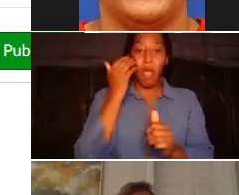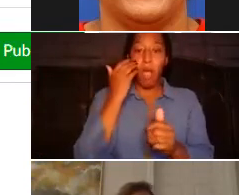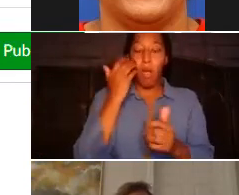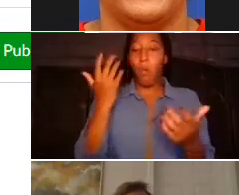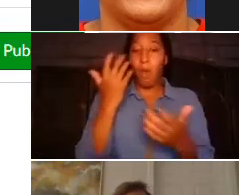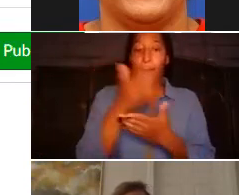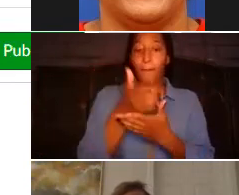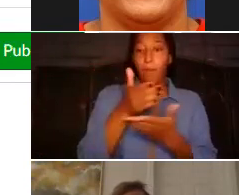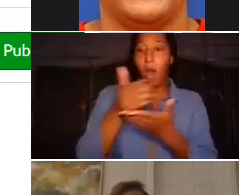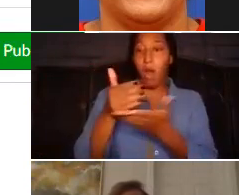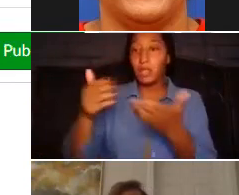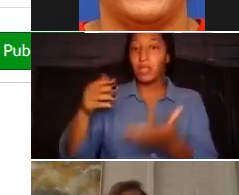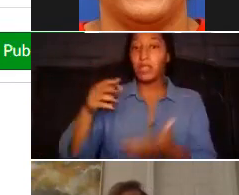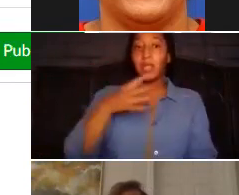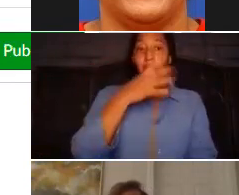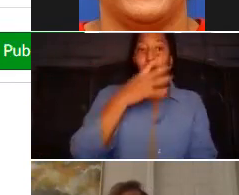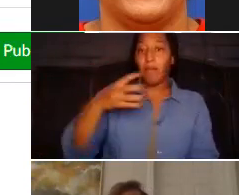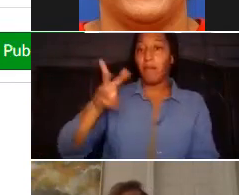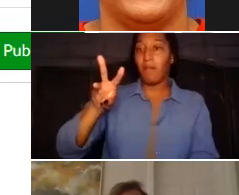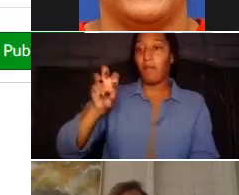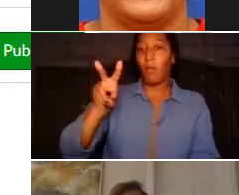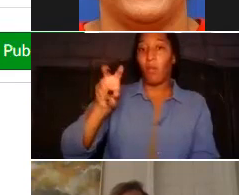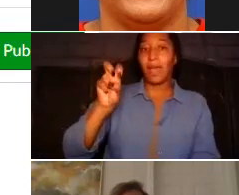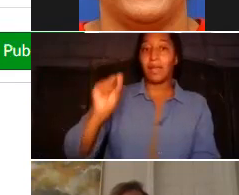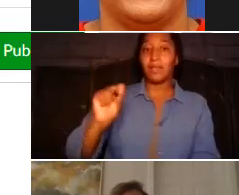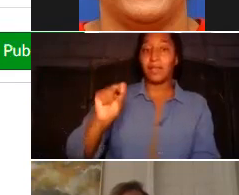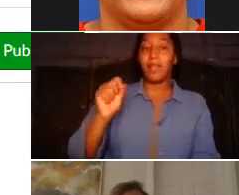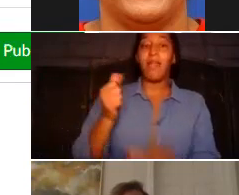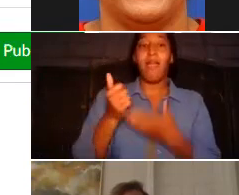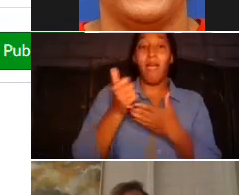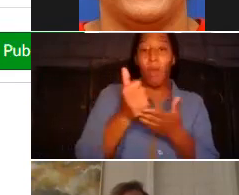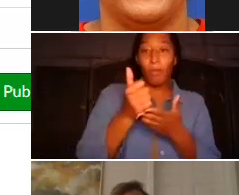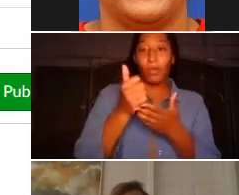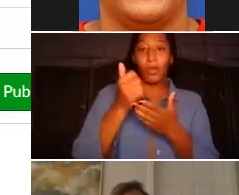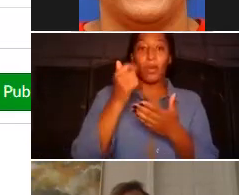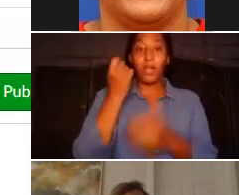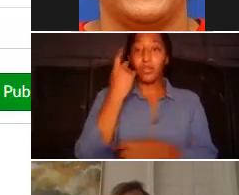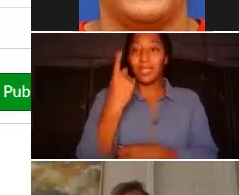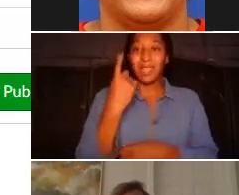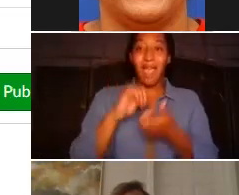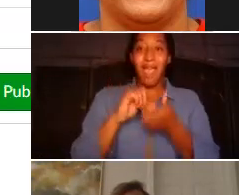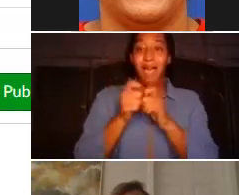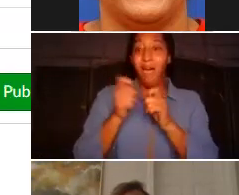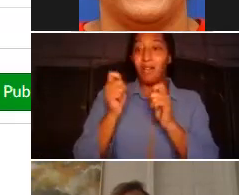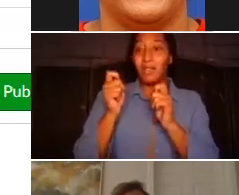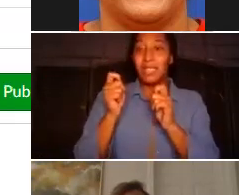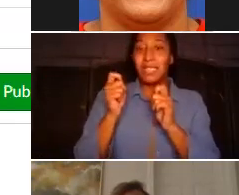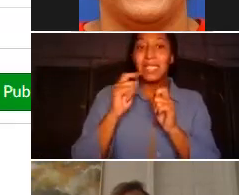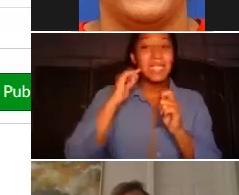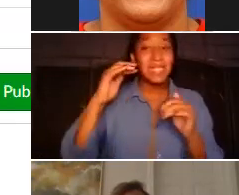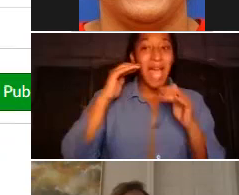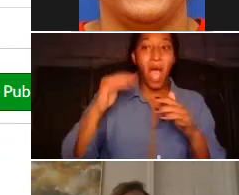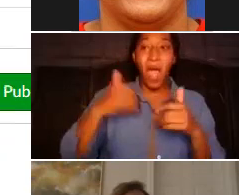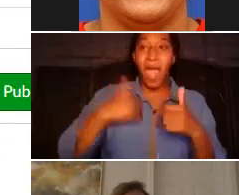that deal with the speed of sound. So we'll take a look at all of those, okay? All right, so